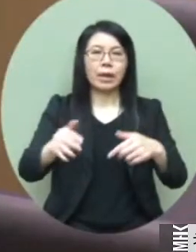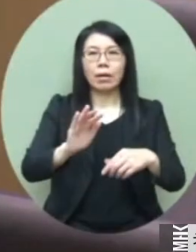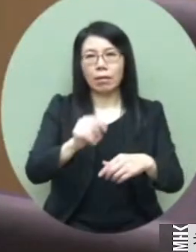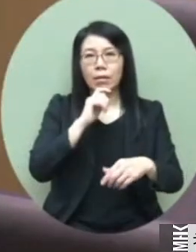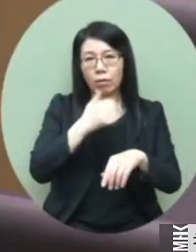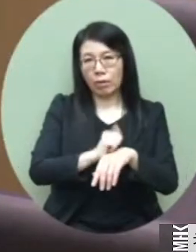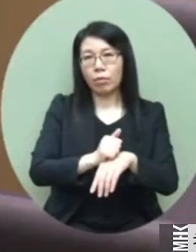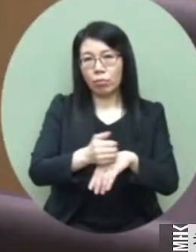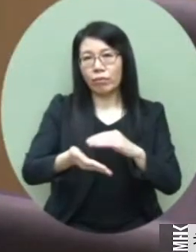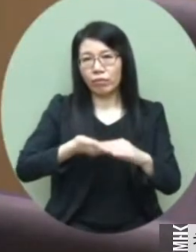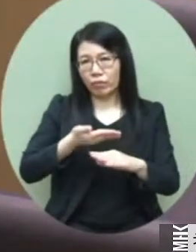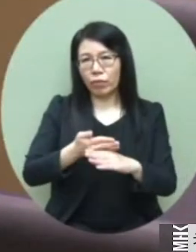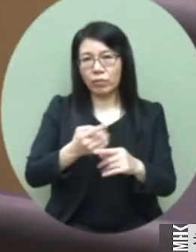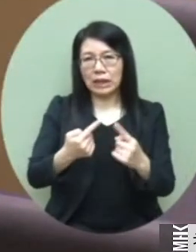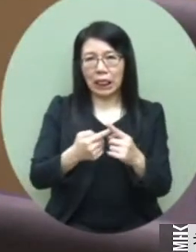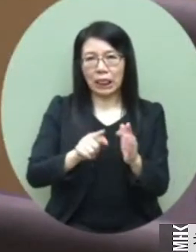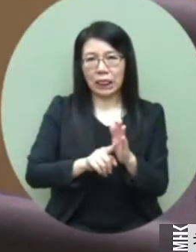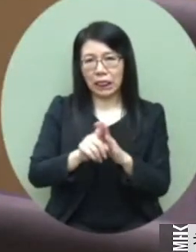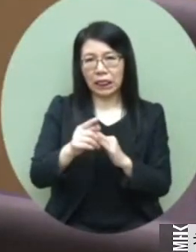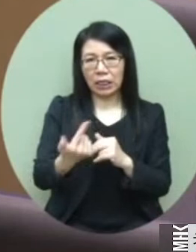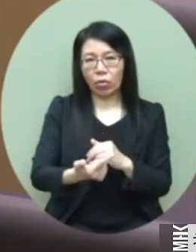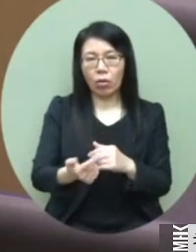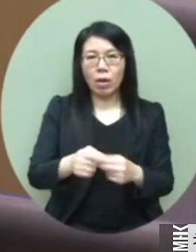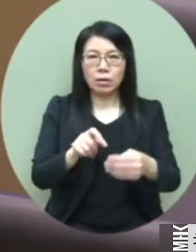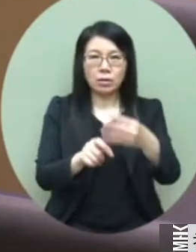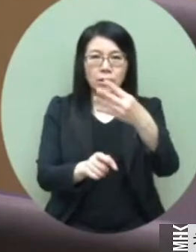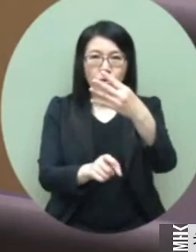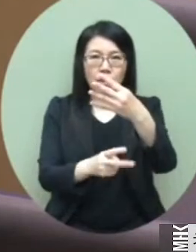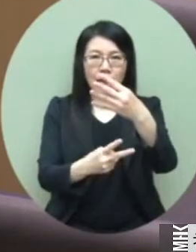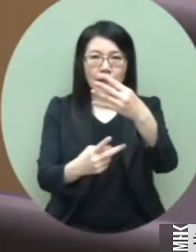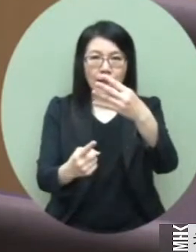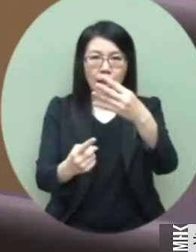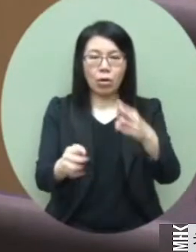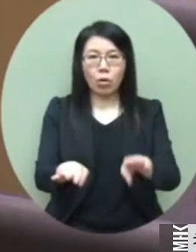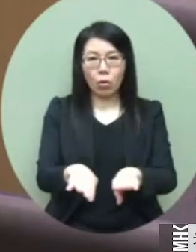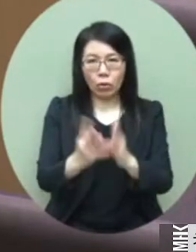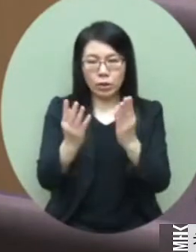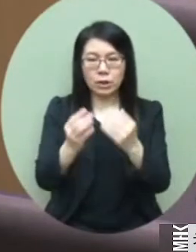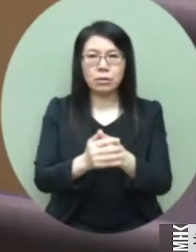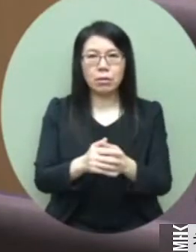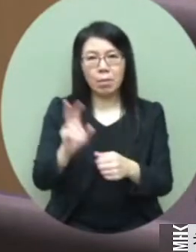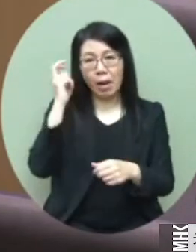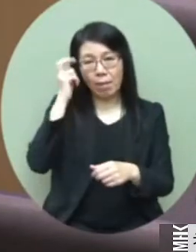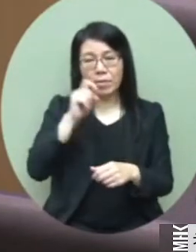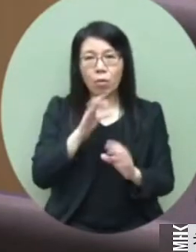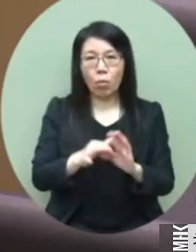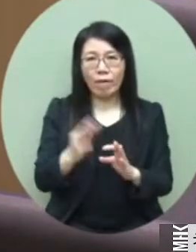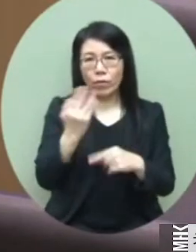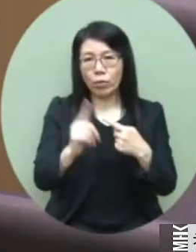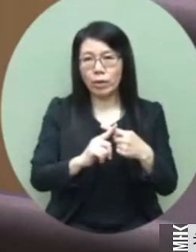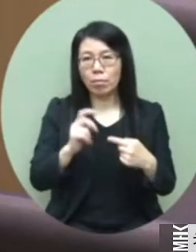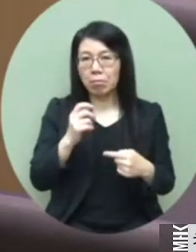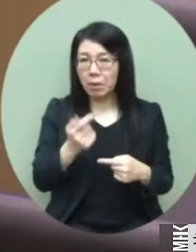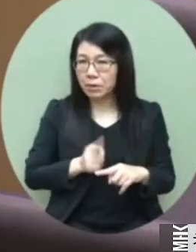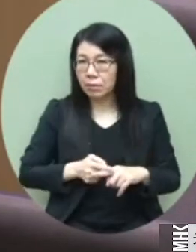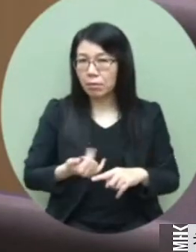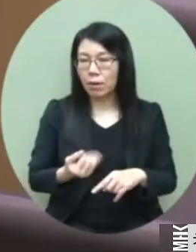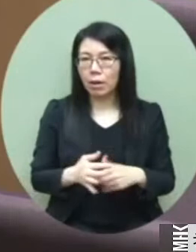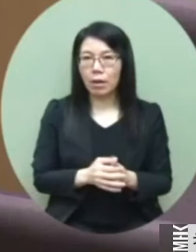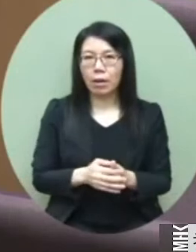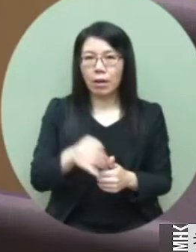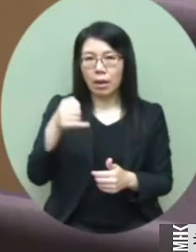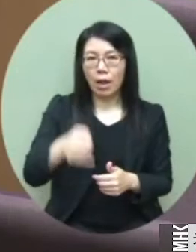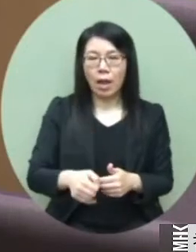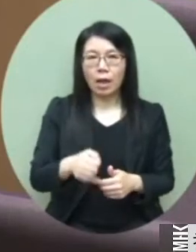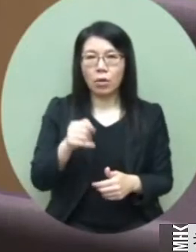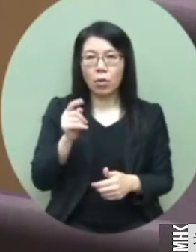on April 21st taken this potential risk into account? Does setting the relaxation dates on next Thursday after the